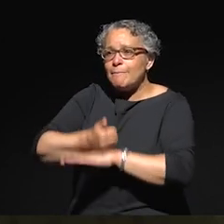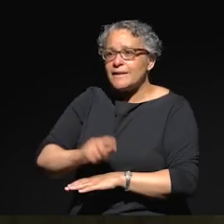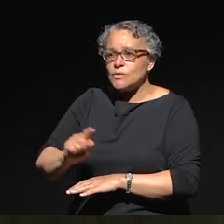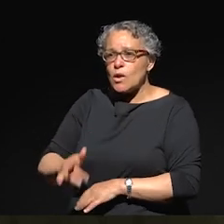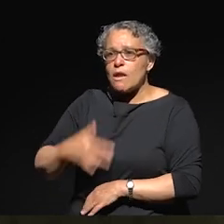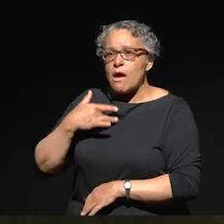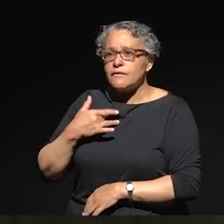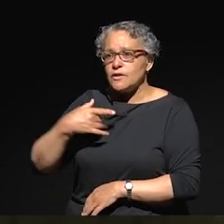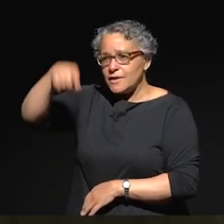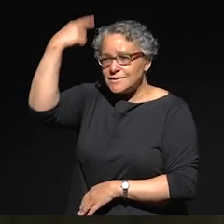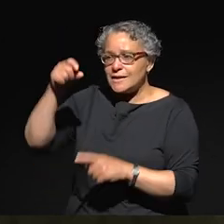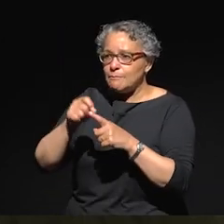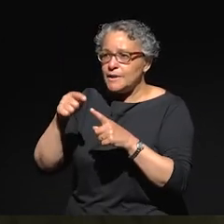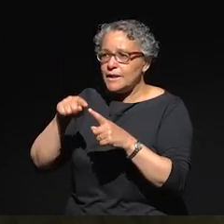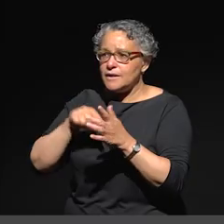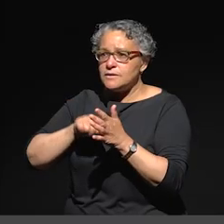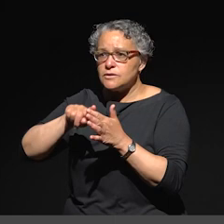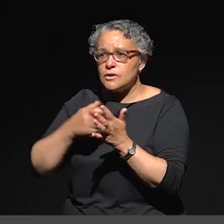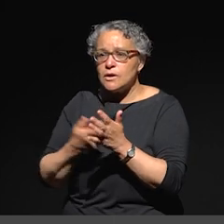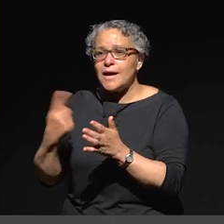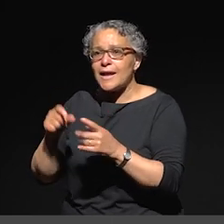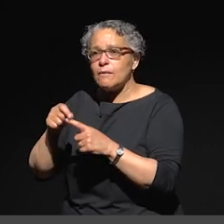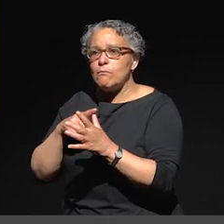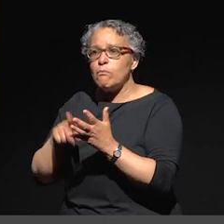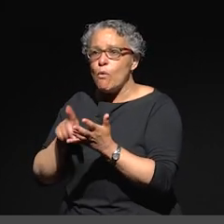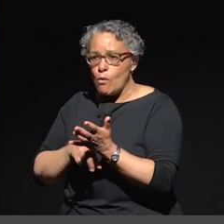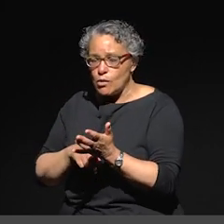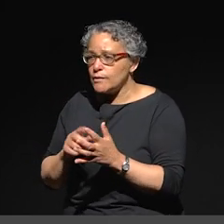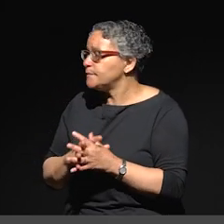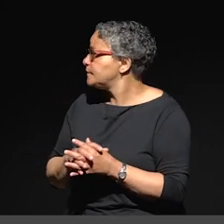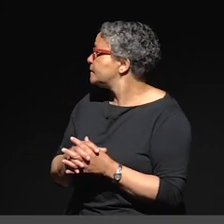Paul. So it's taken from the Acts of the Apostles.